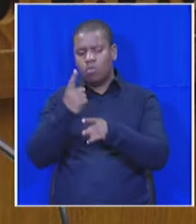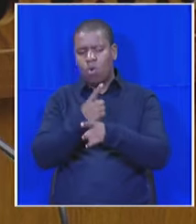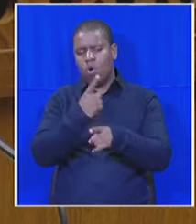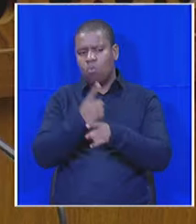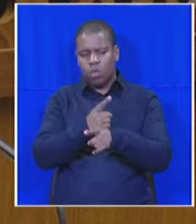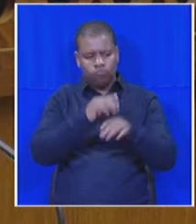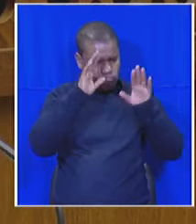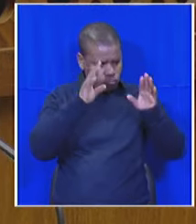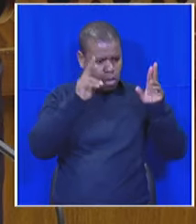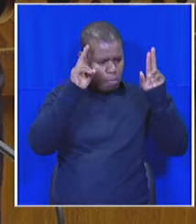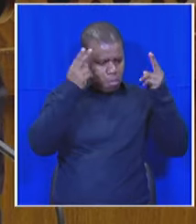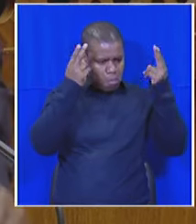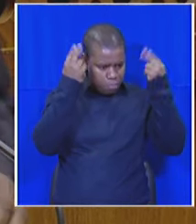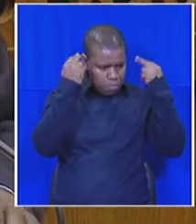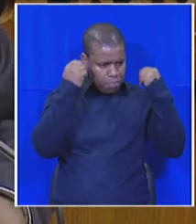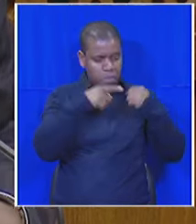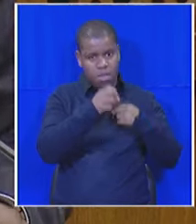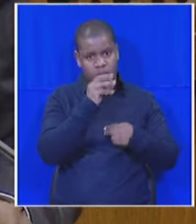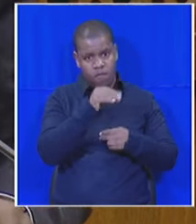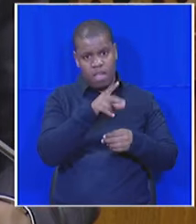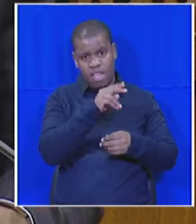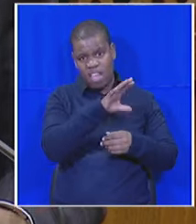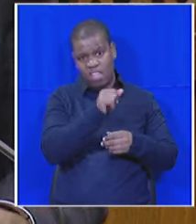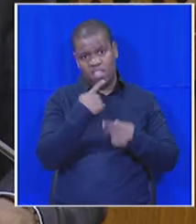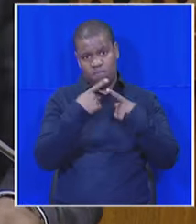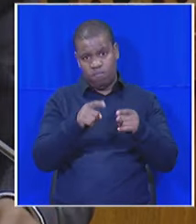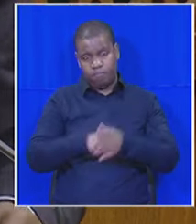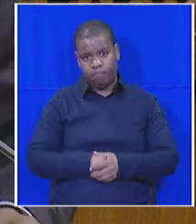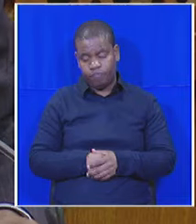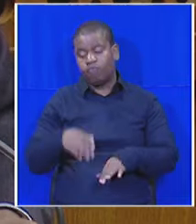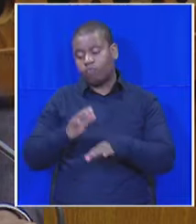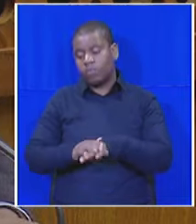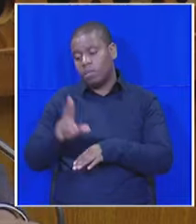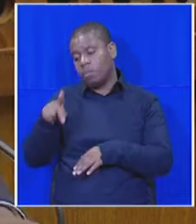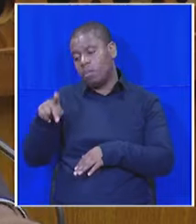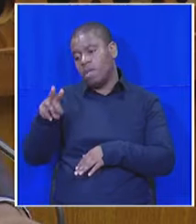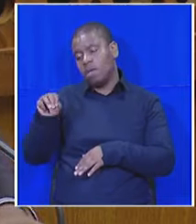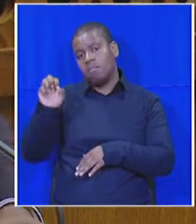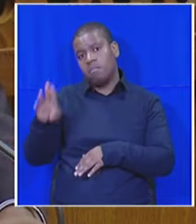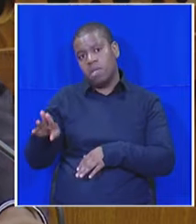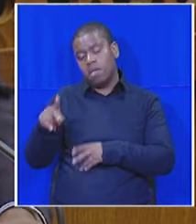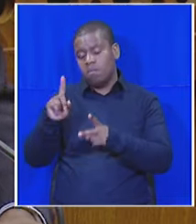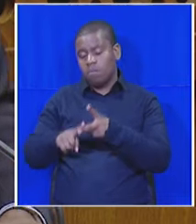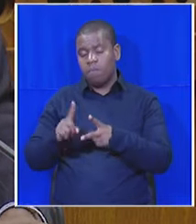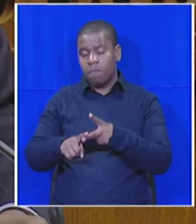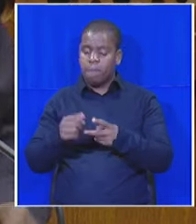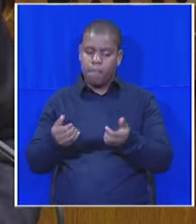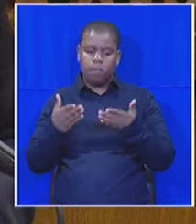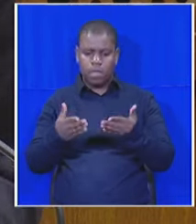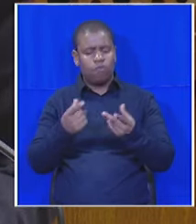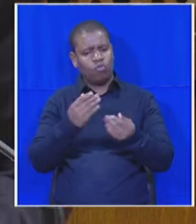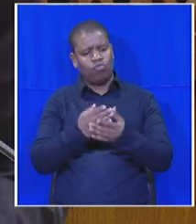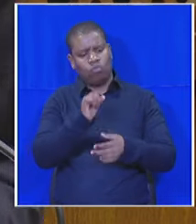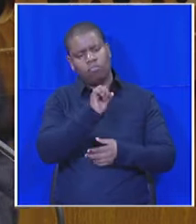The DA has warned previously that empire building in the DPME that would only serve to deepen the